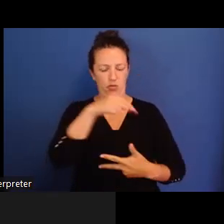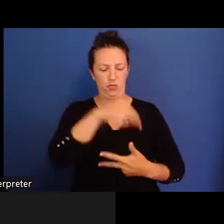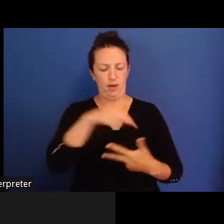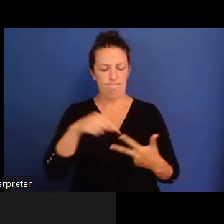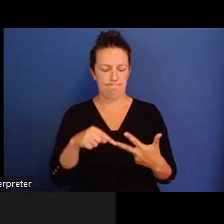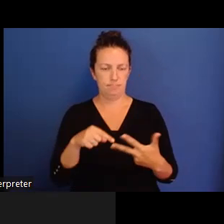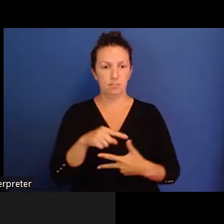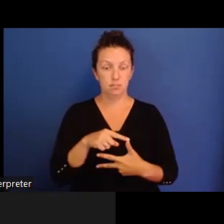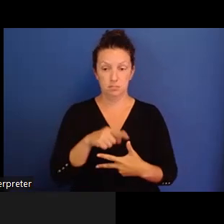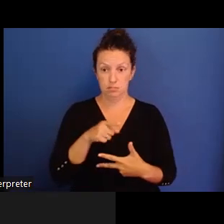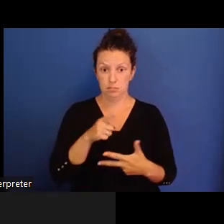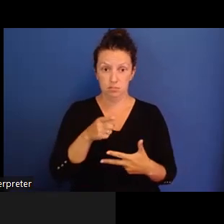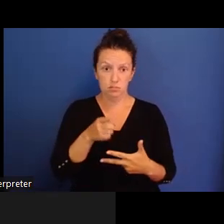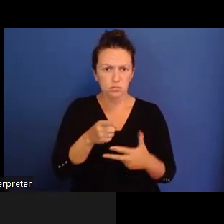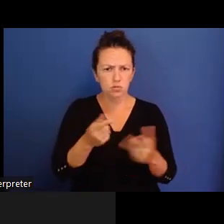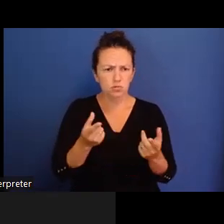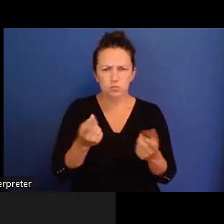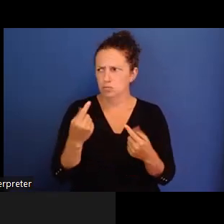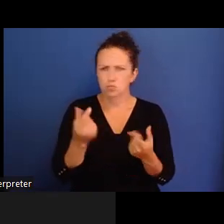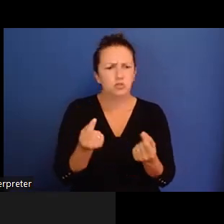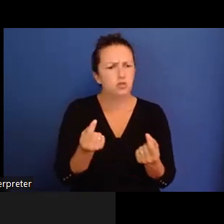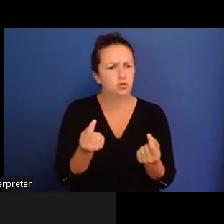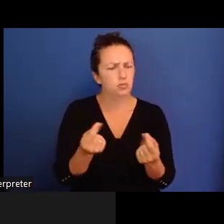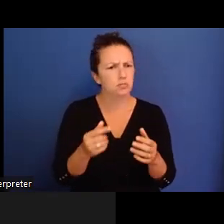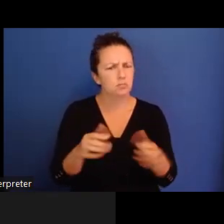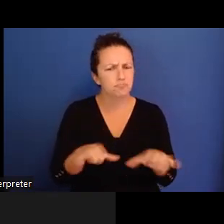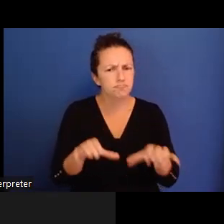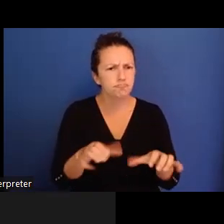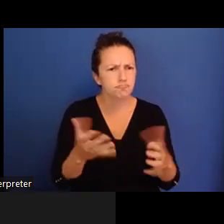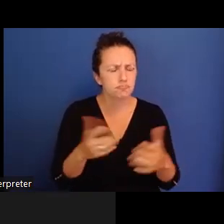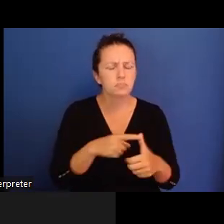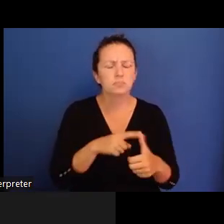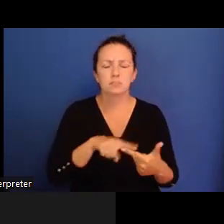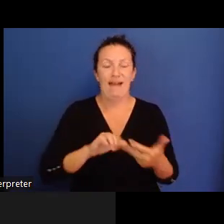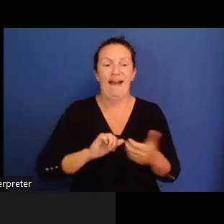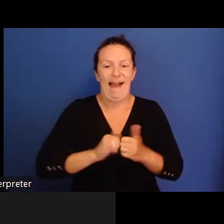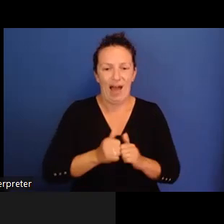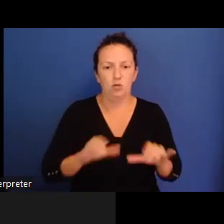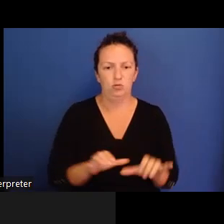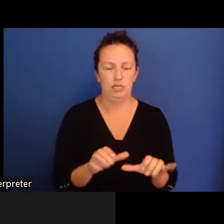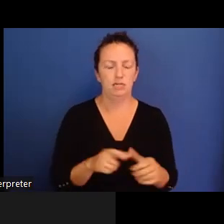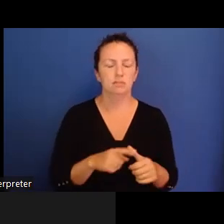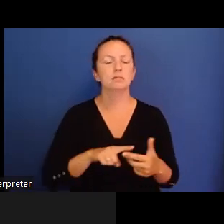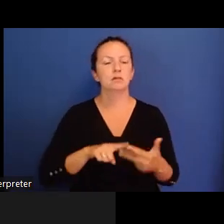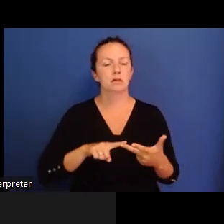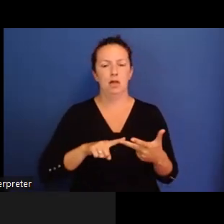did, how you did it, and what happened as a